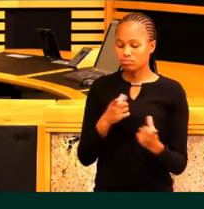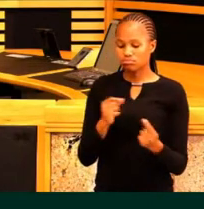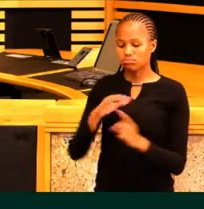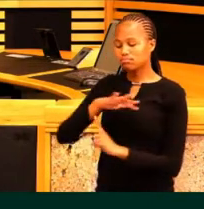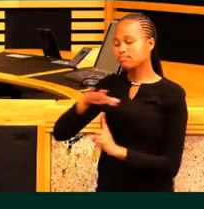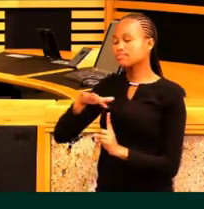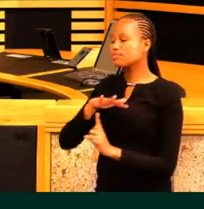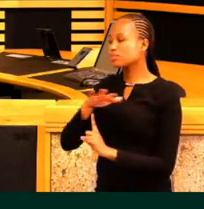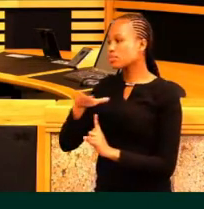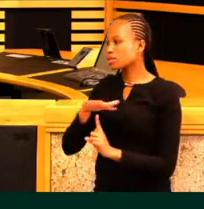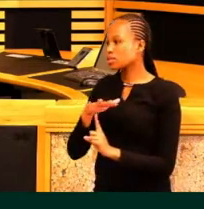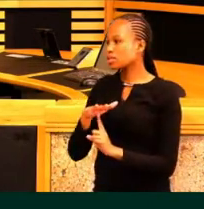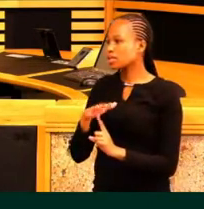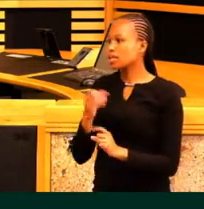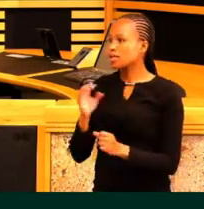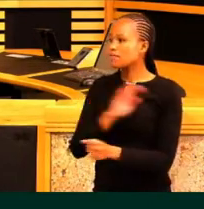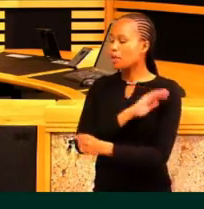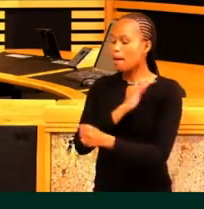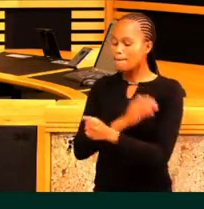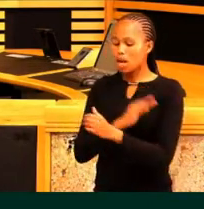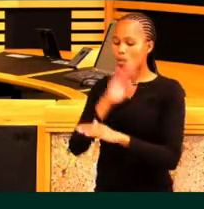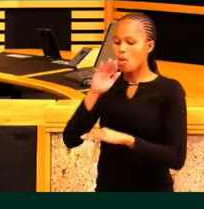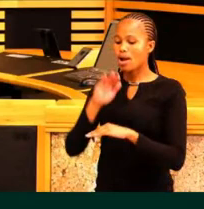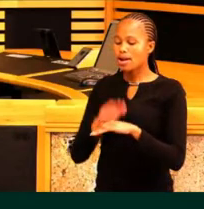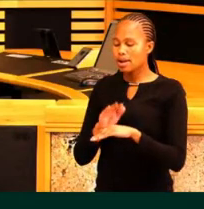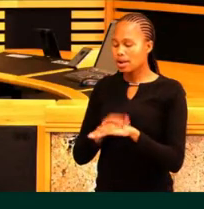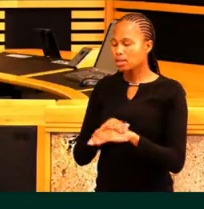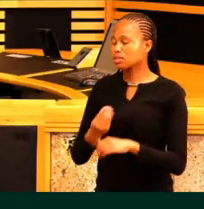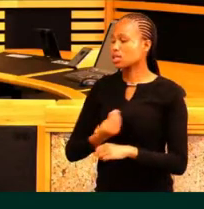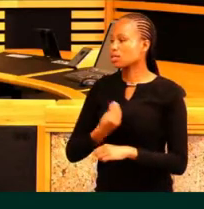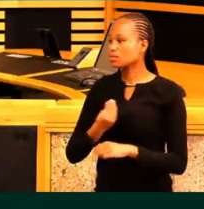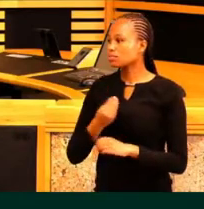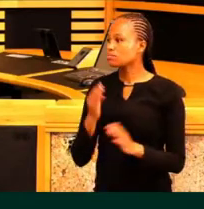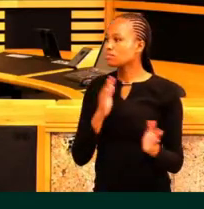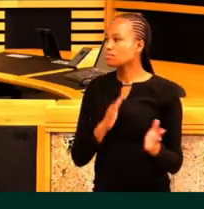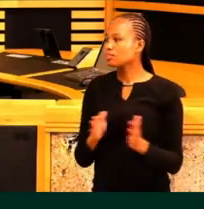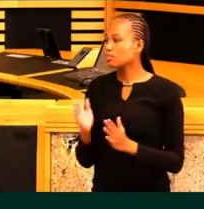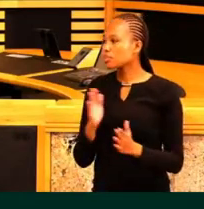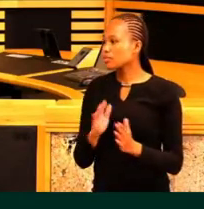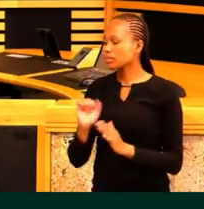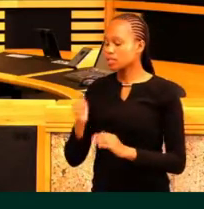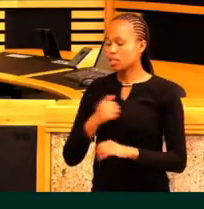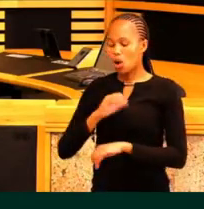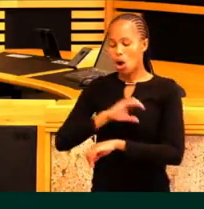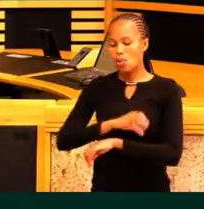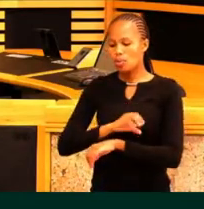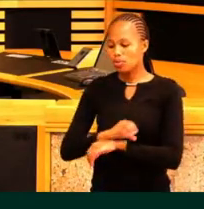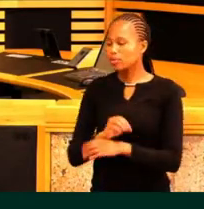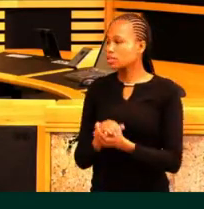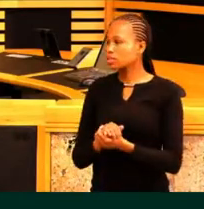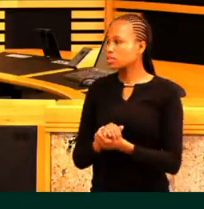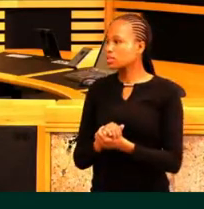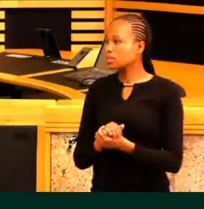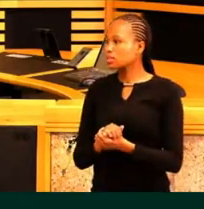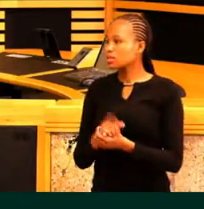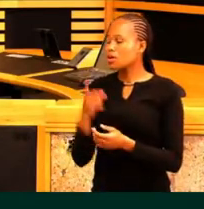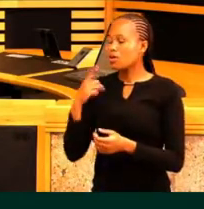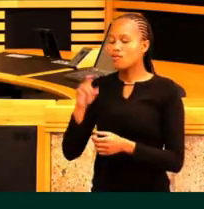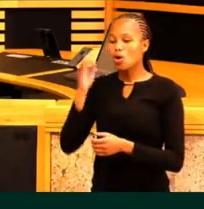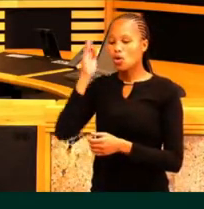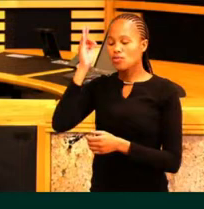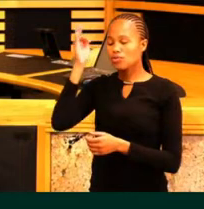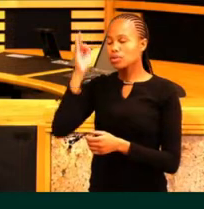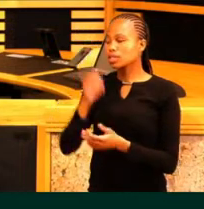that empowers the Next Generation and propels our Province towards a brighter future